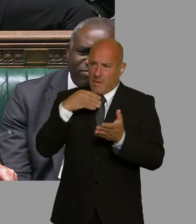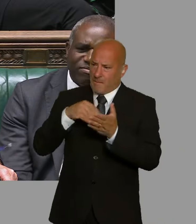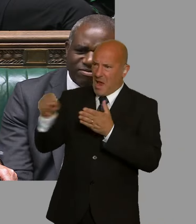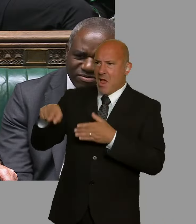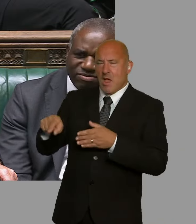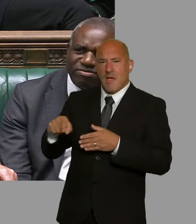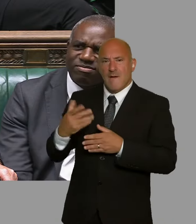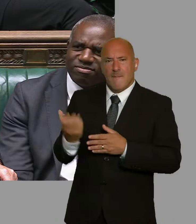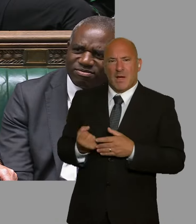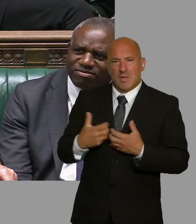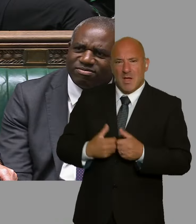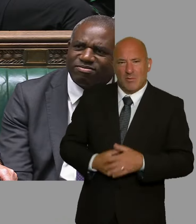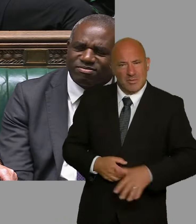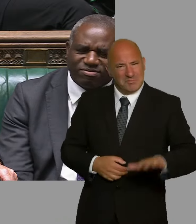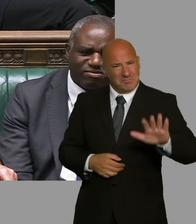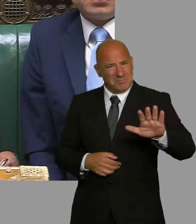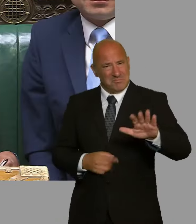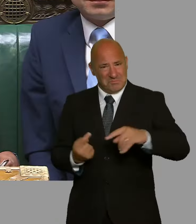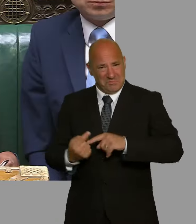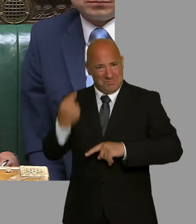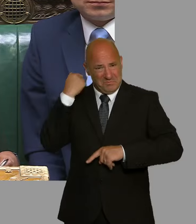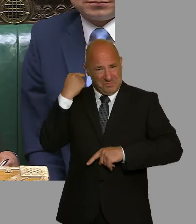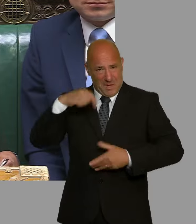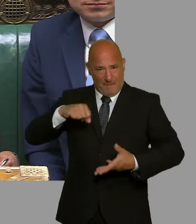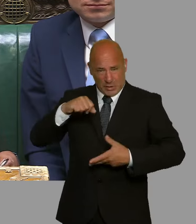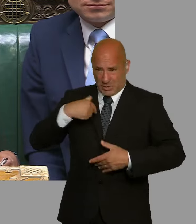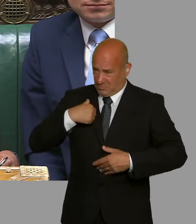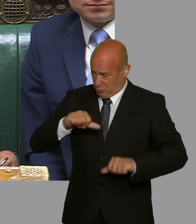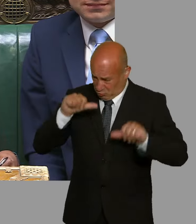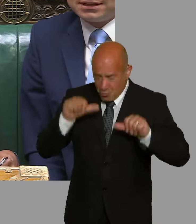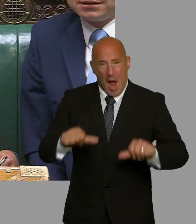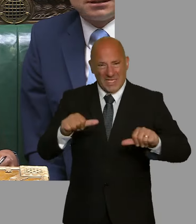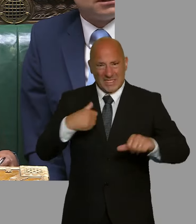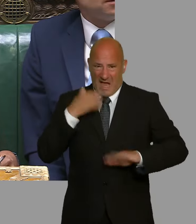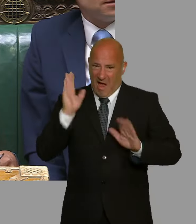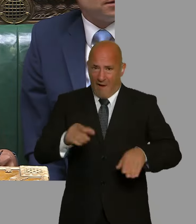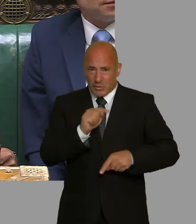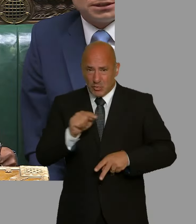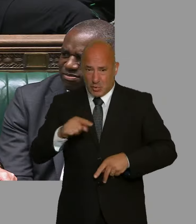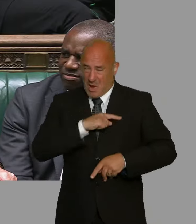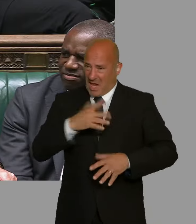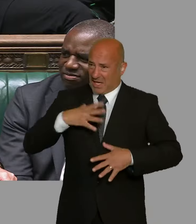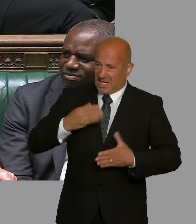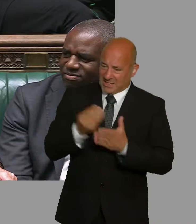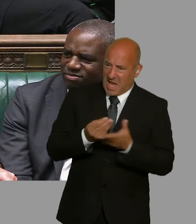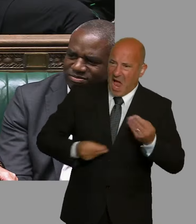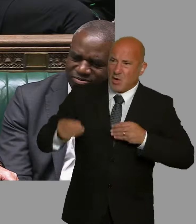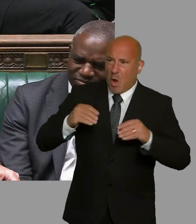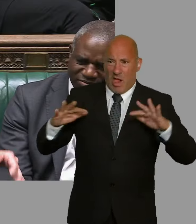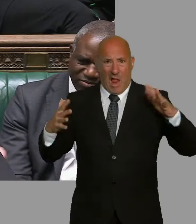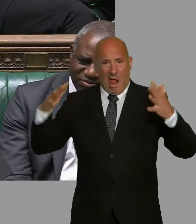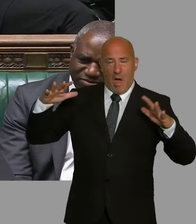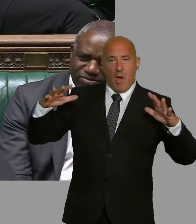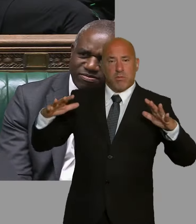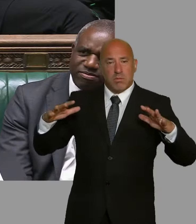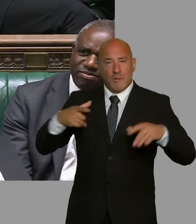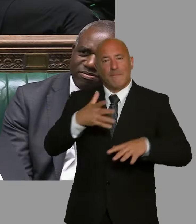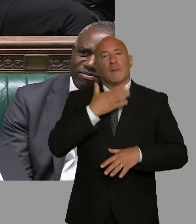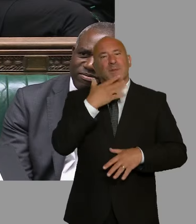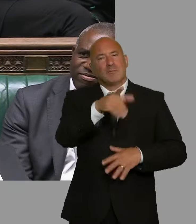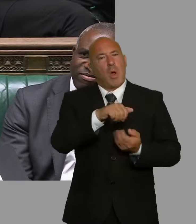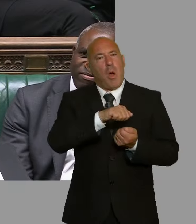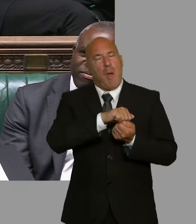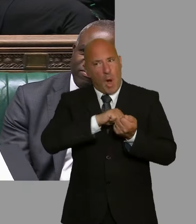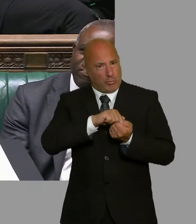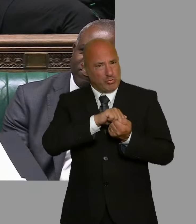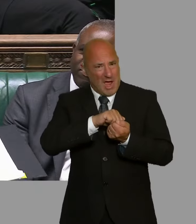terrible state. We had a mini-budget which blew up the economy, and we were left with a £22 billion black hole. When she gets up,